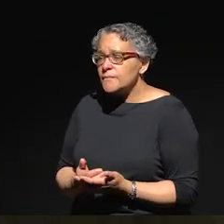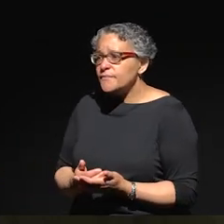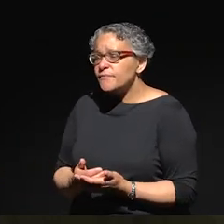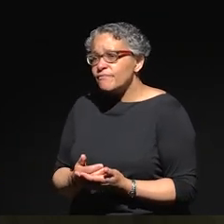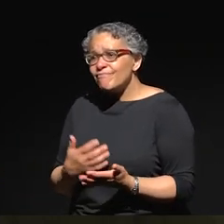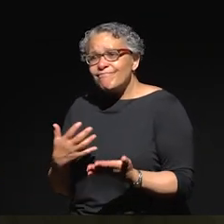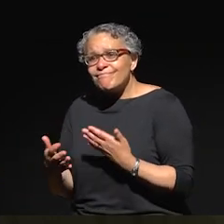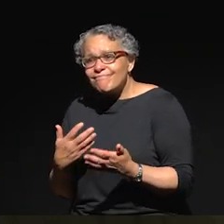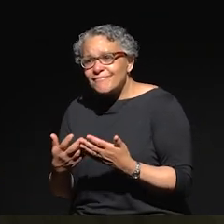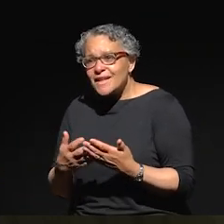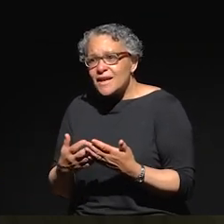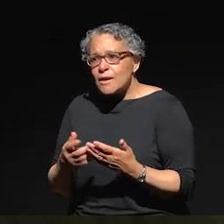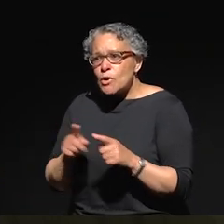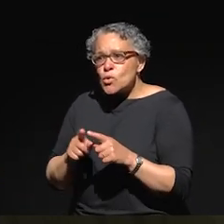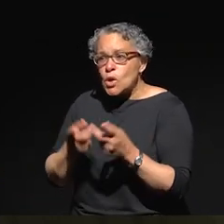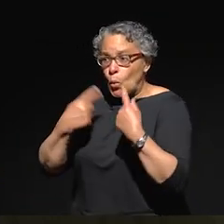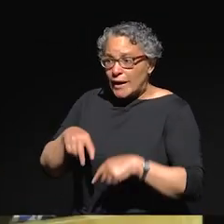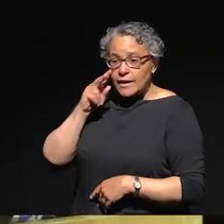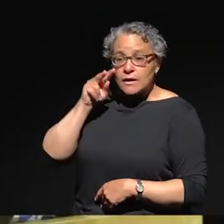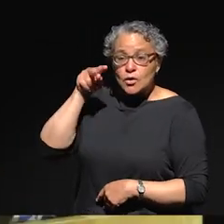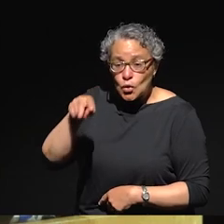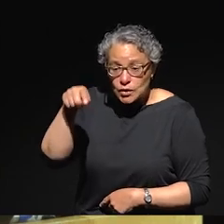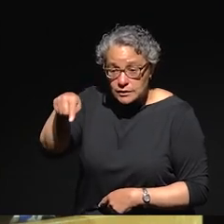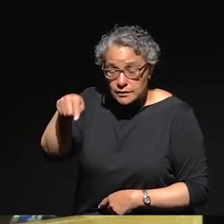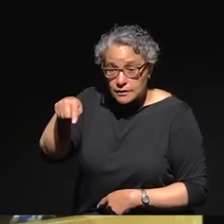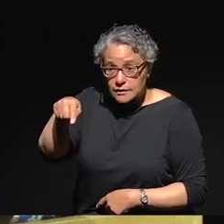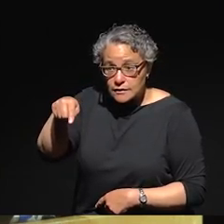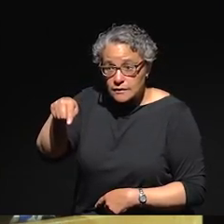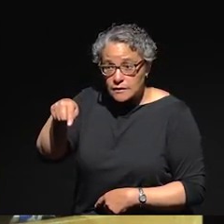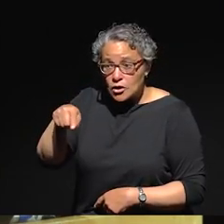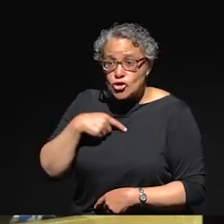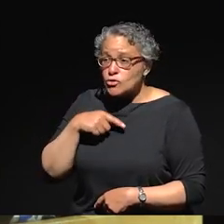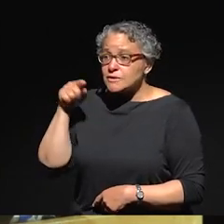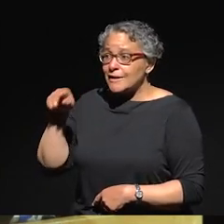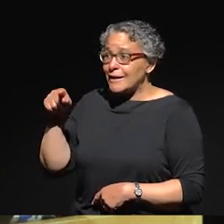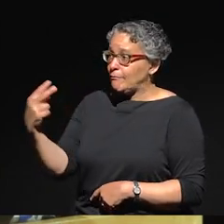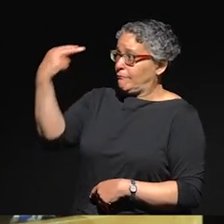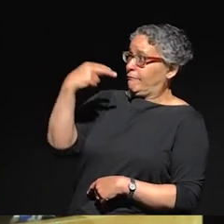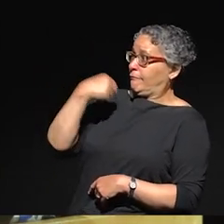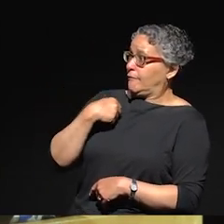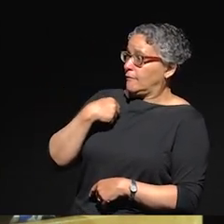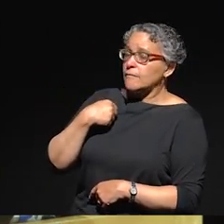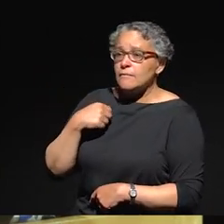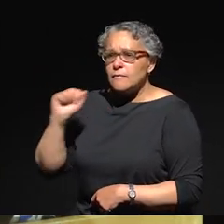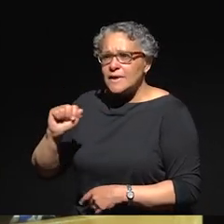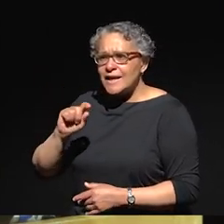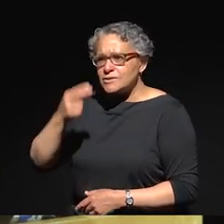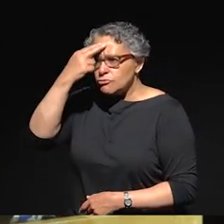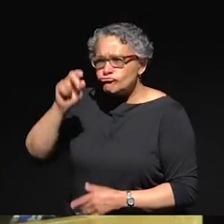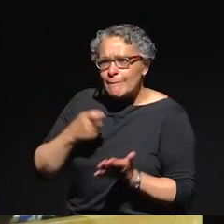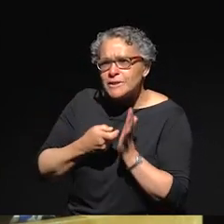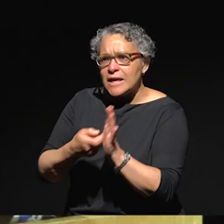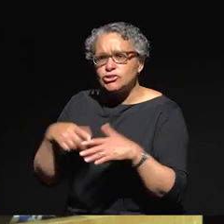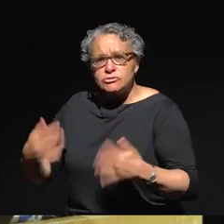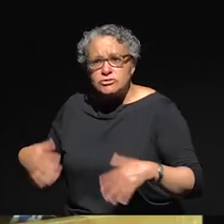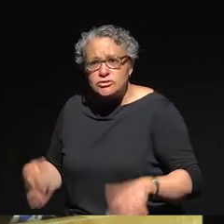anyway, so and we're looking down on him slightly. This is really surprising for somebody like of his reputation. When